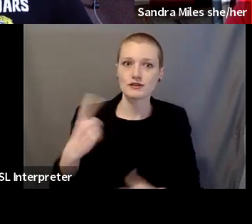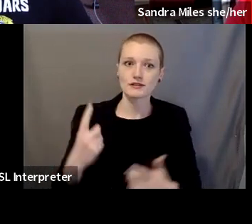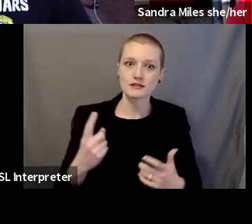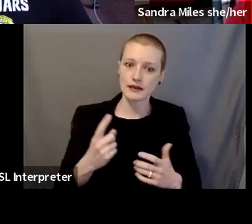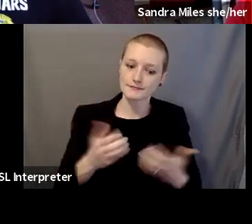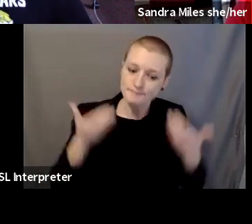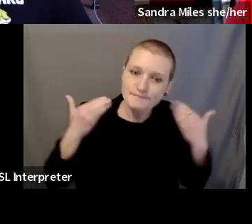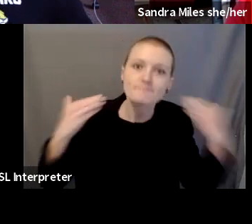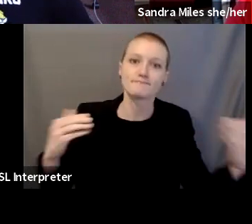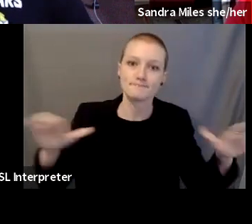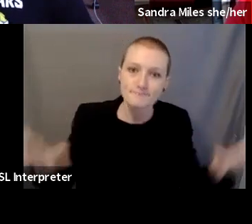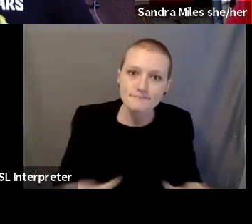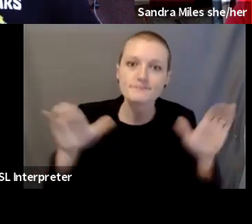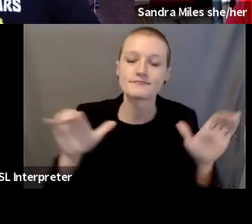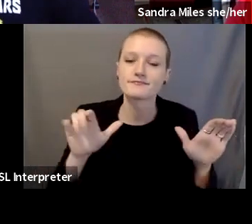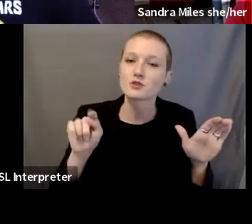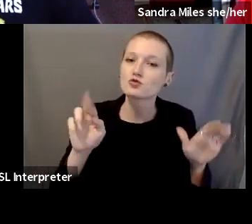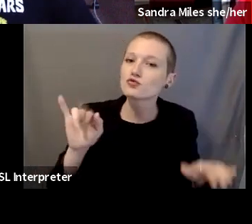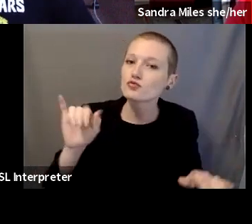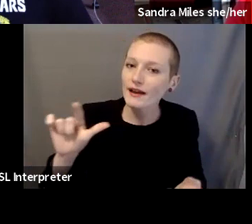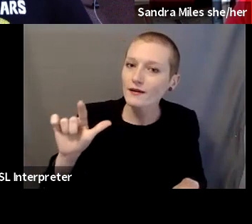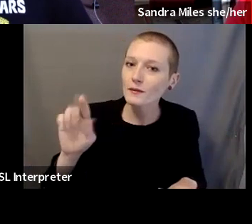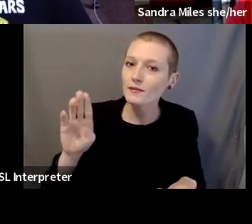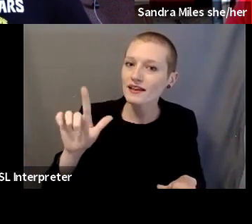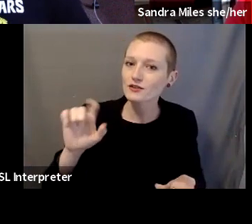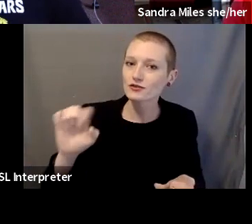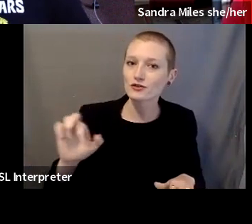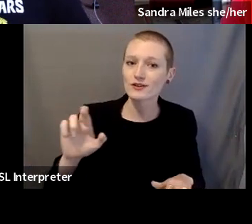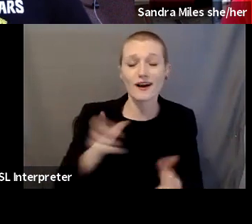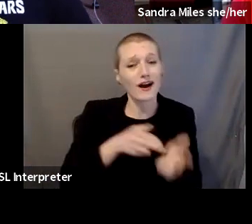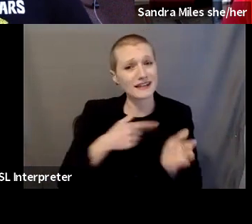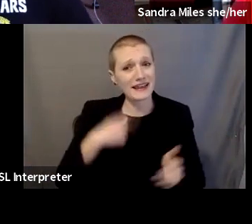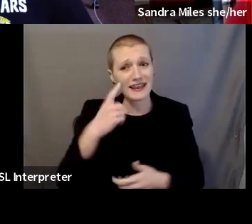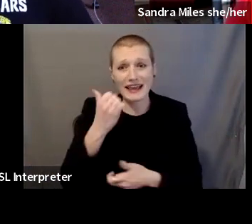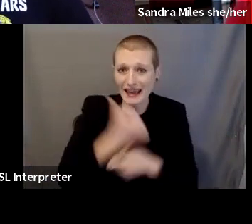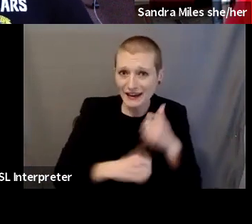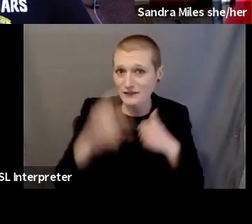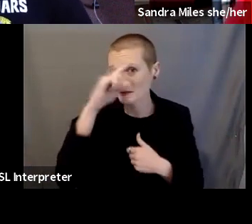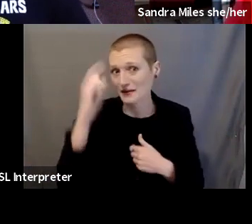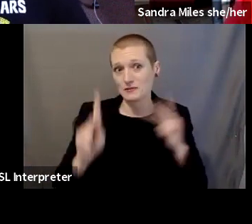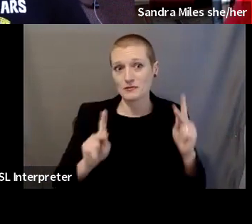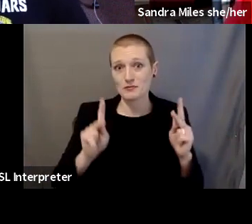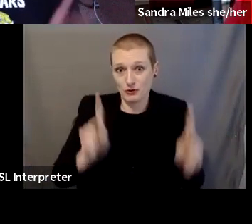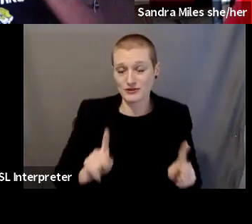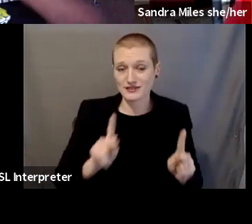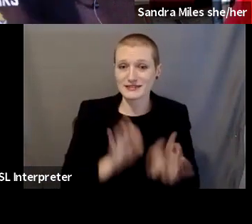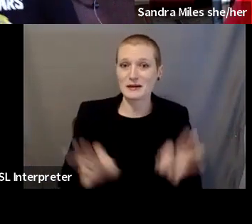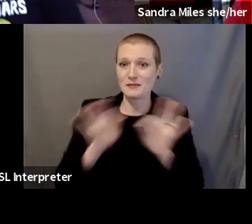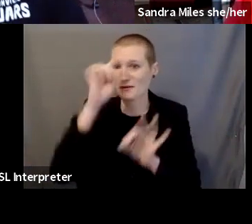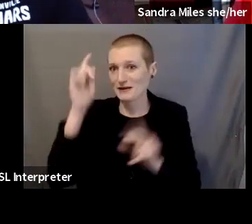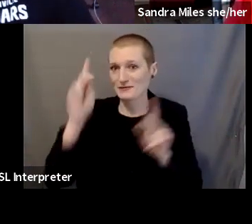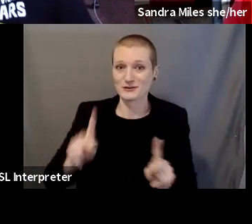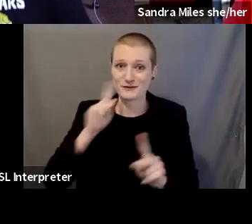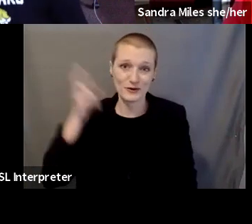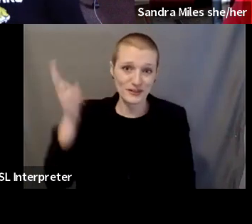more, I think every Black person is an important Black person in history. That's really where I was trying to go with